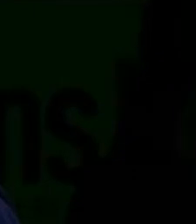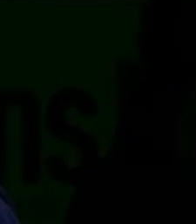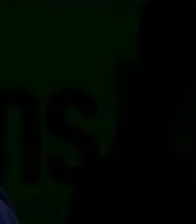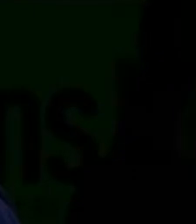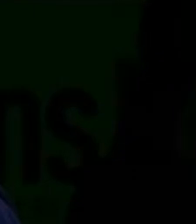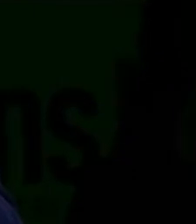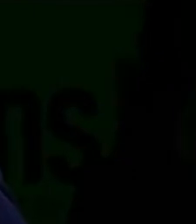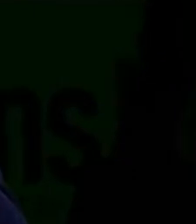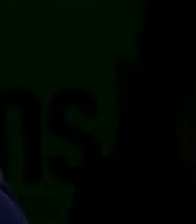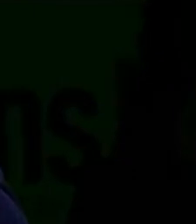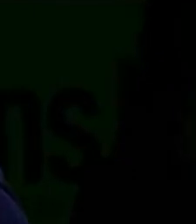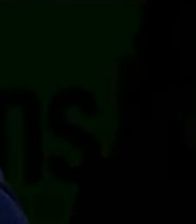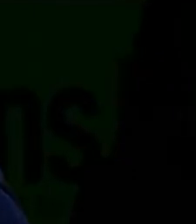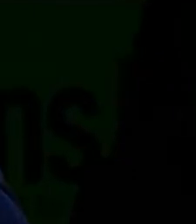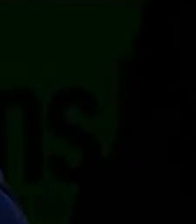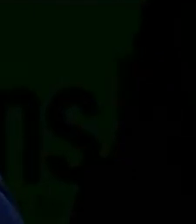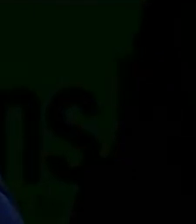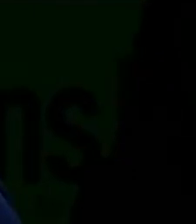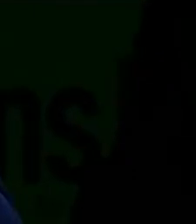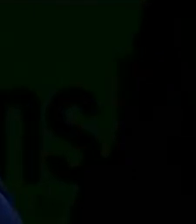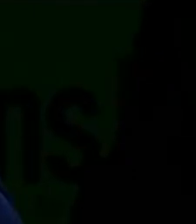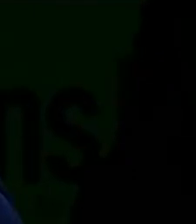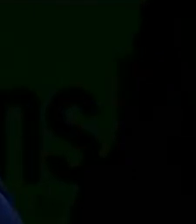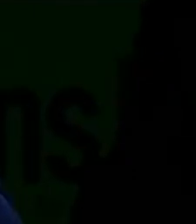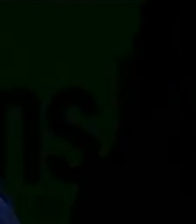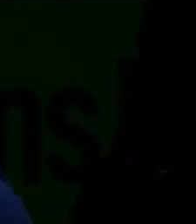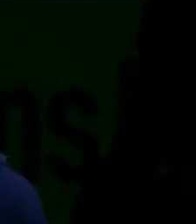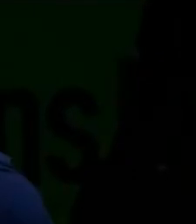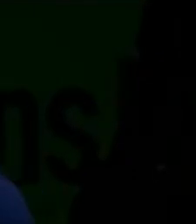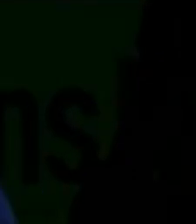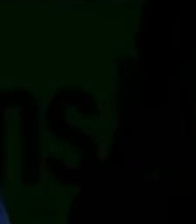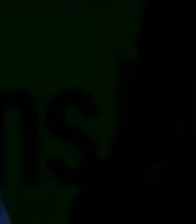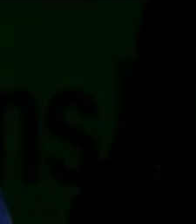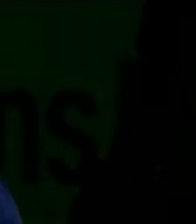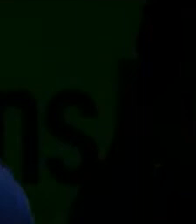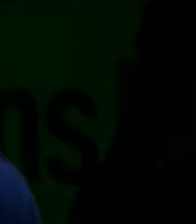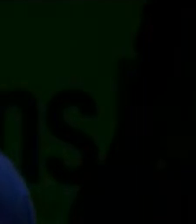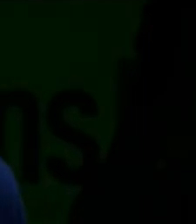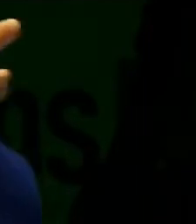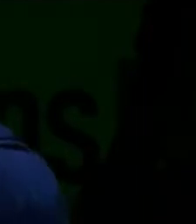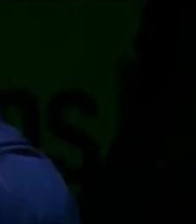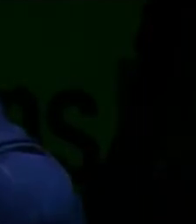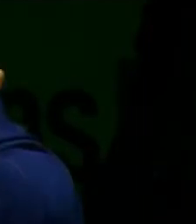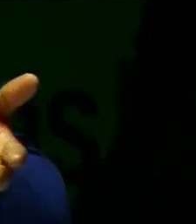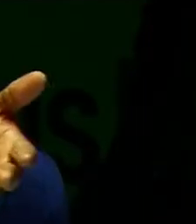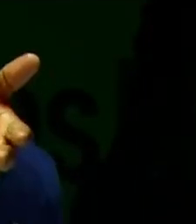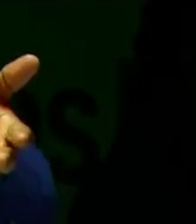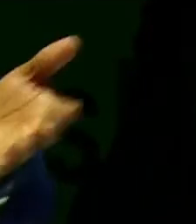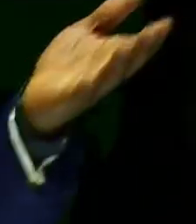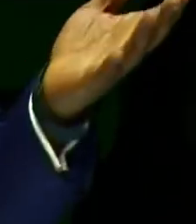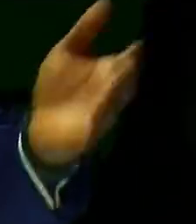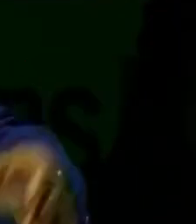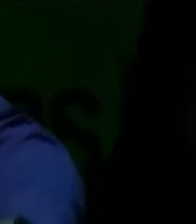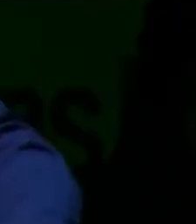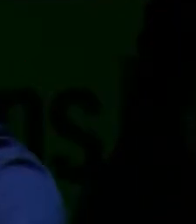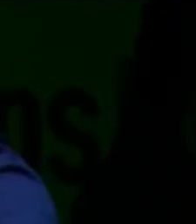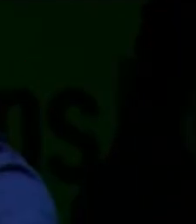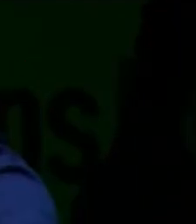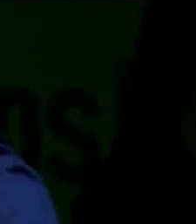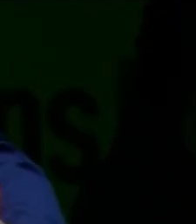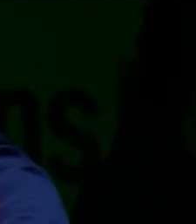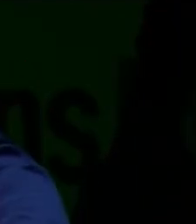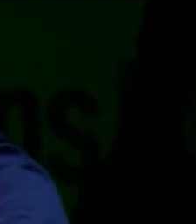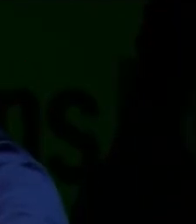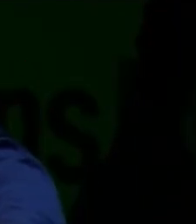to some of these issues. And a question tonight is, someone said tonight that this town hall was over like an hour